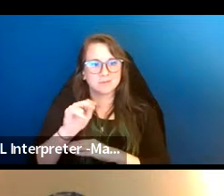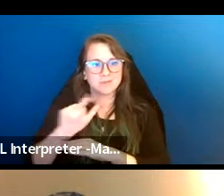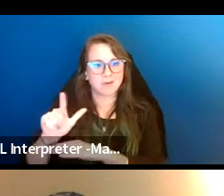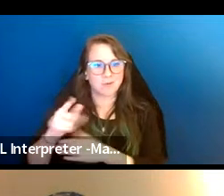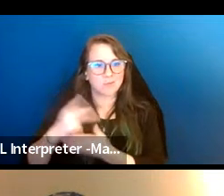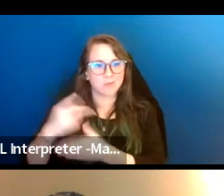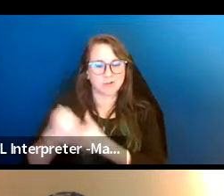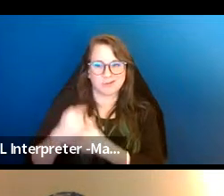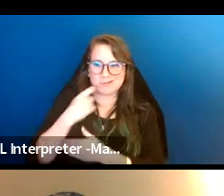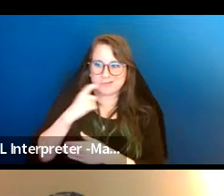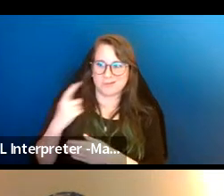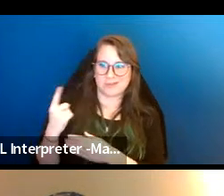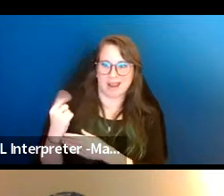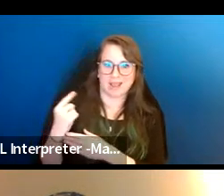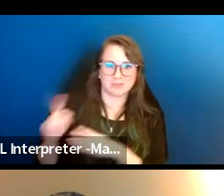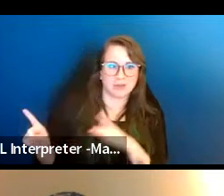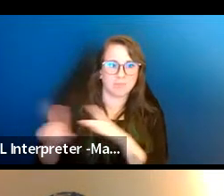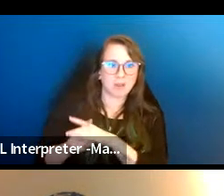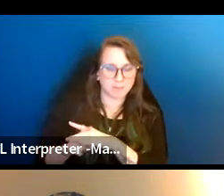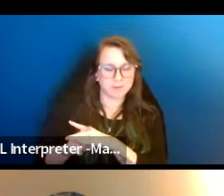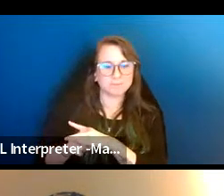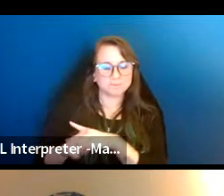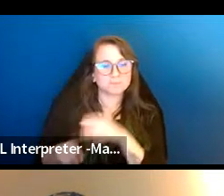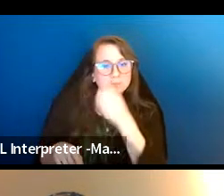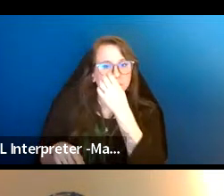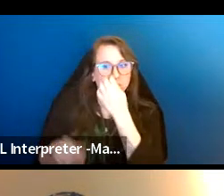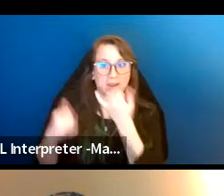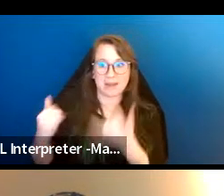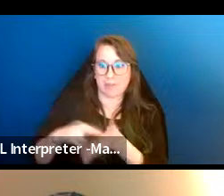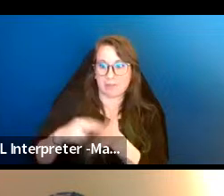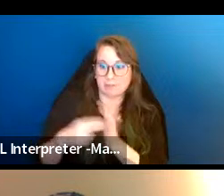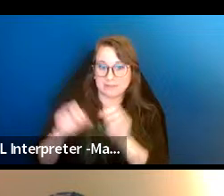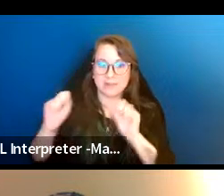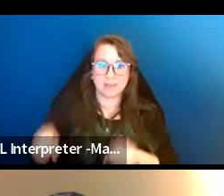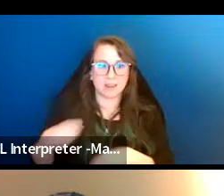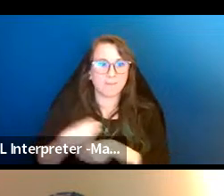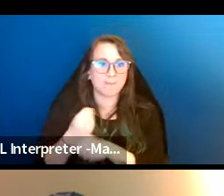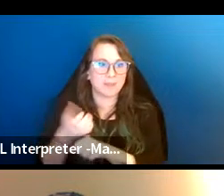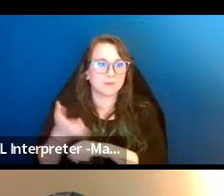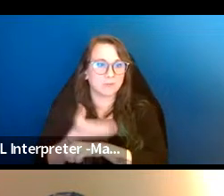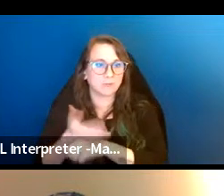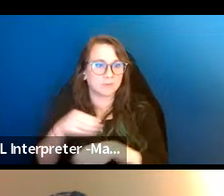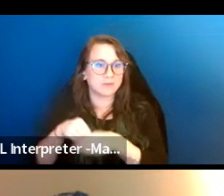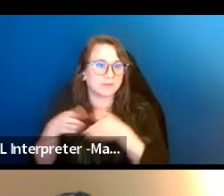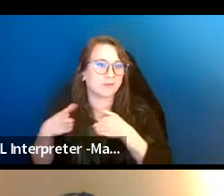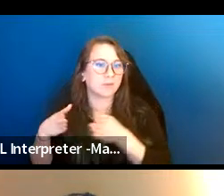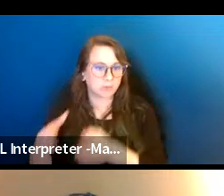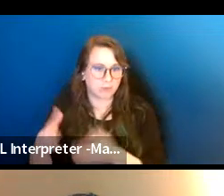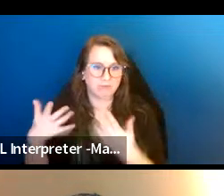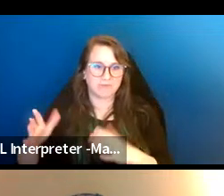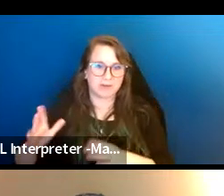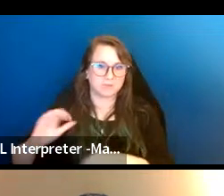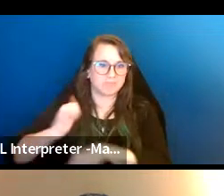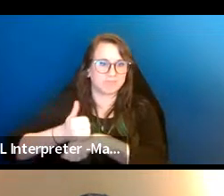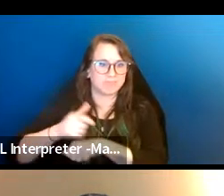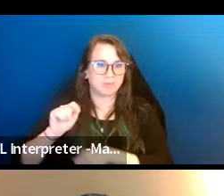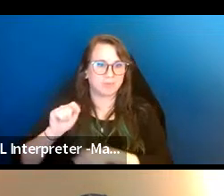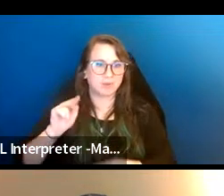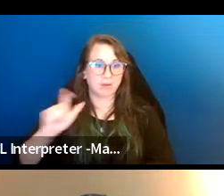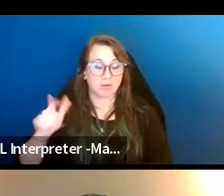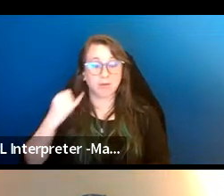year rather, as they put the tunnel into commission, which now means that they can make some improvements to the road. So if you have questions,